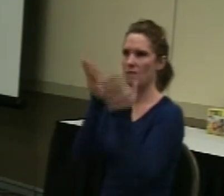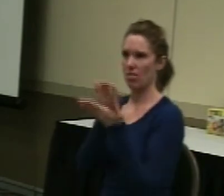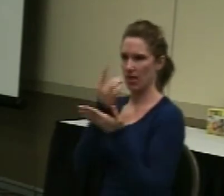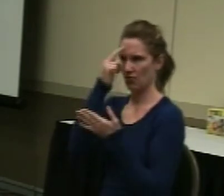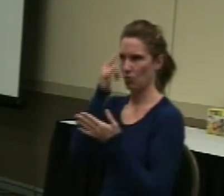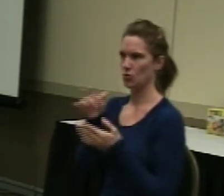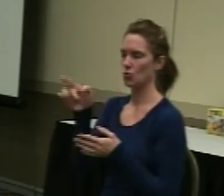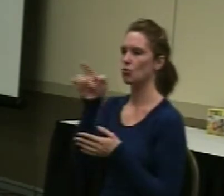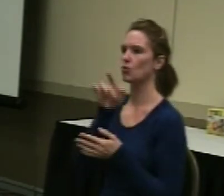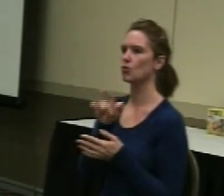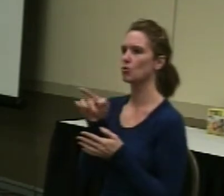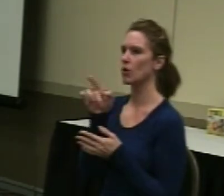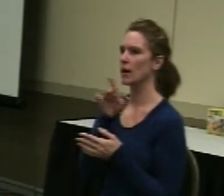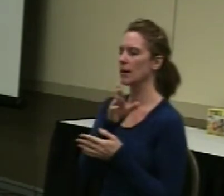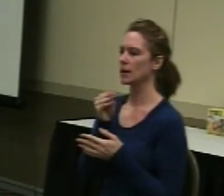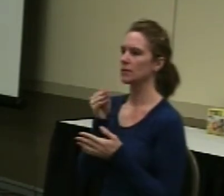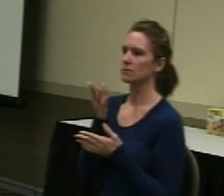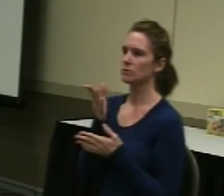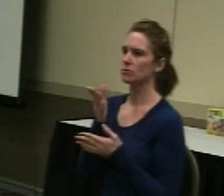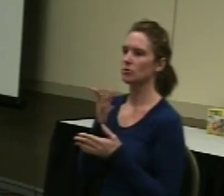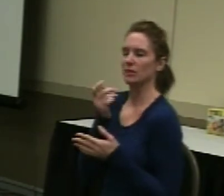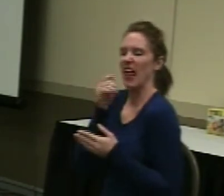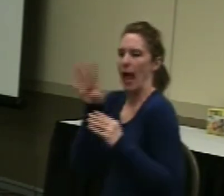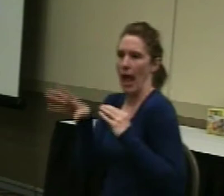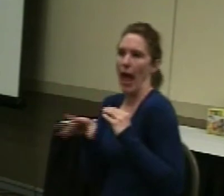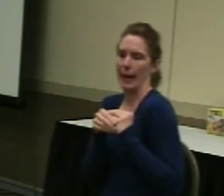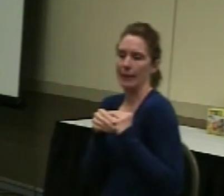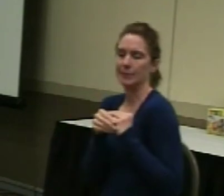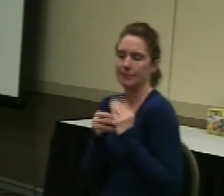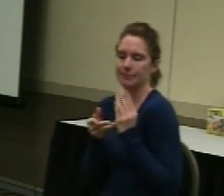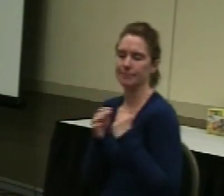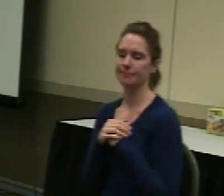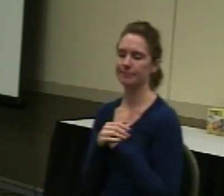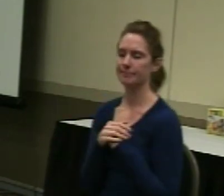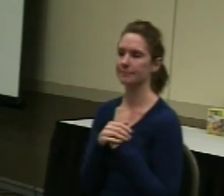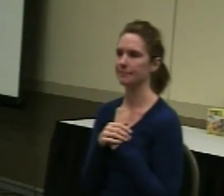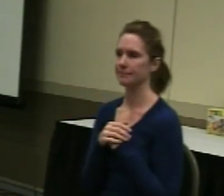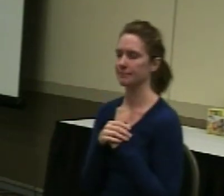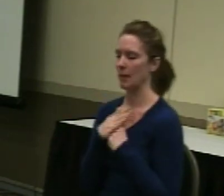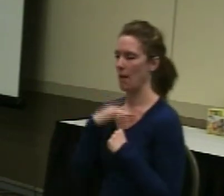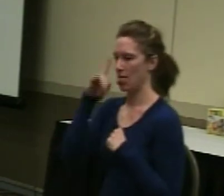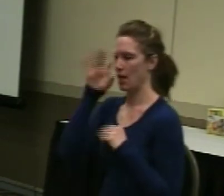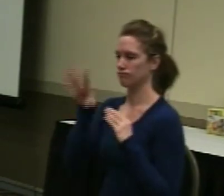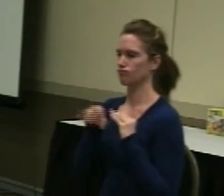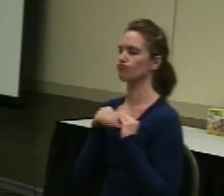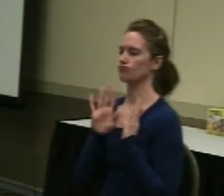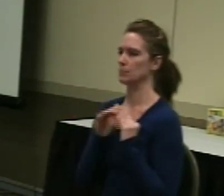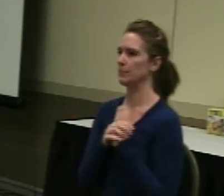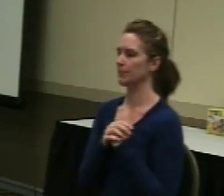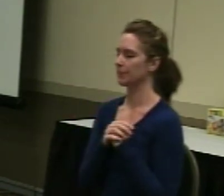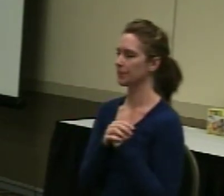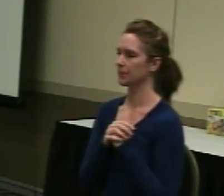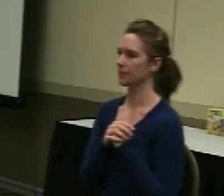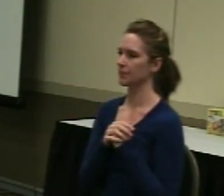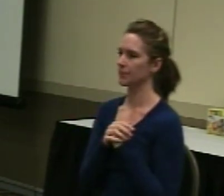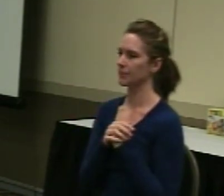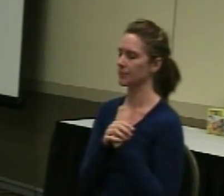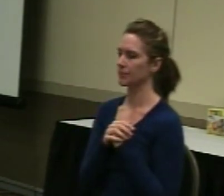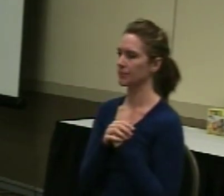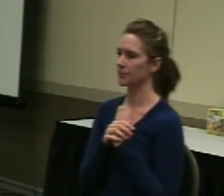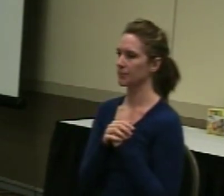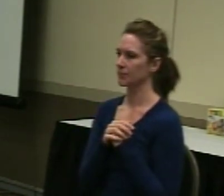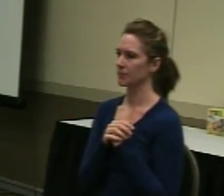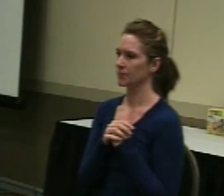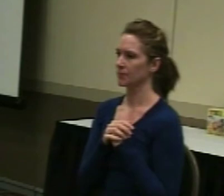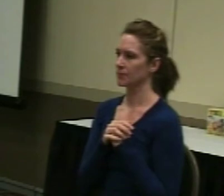and make so this is a little added one again, a little inserted few thoughts. Let's